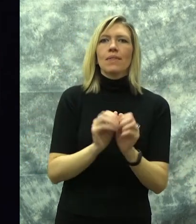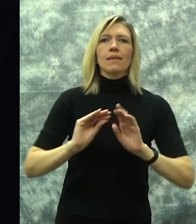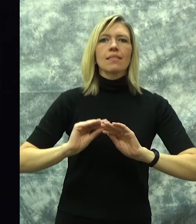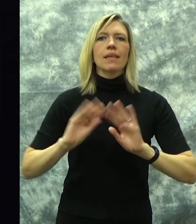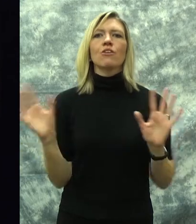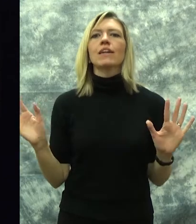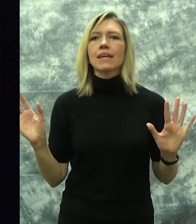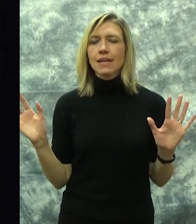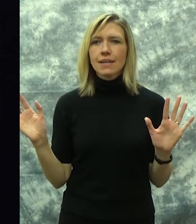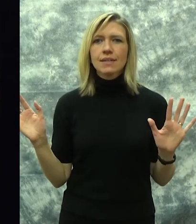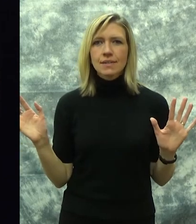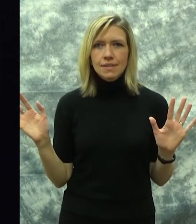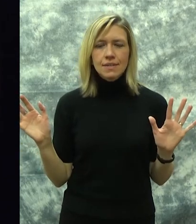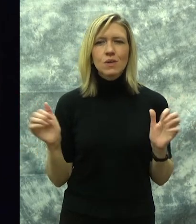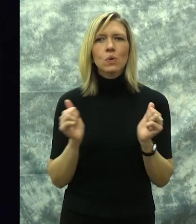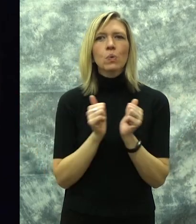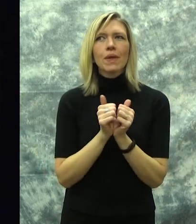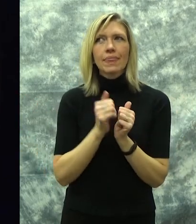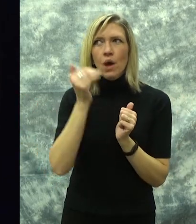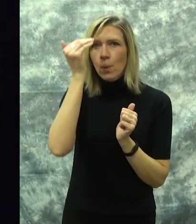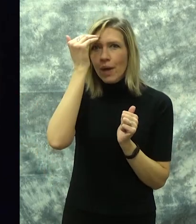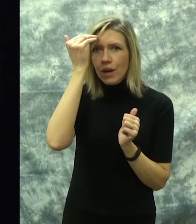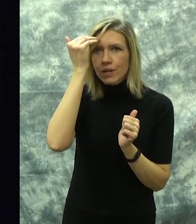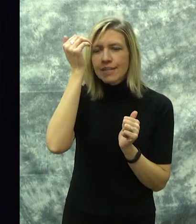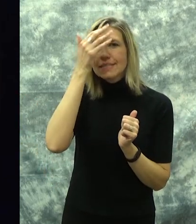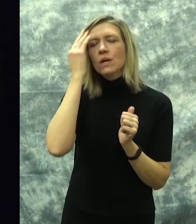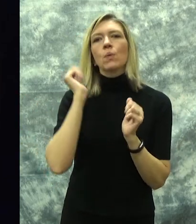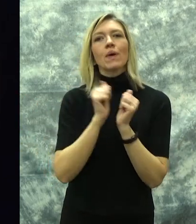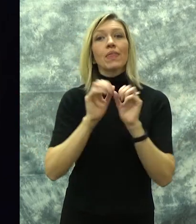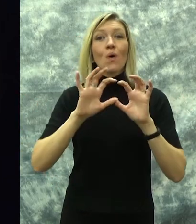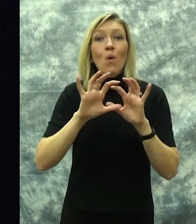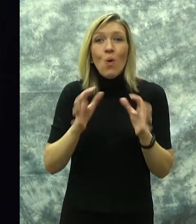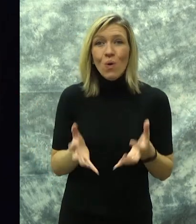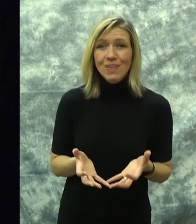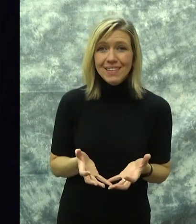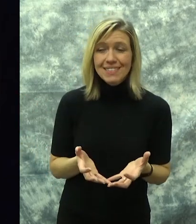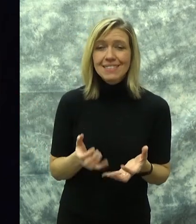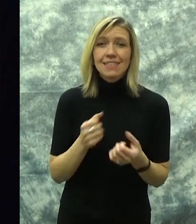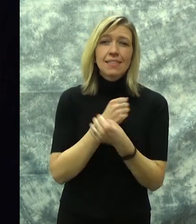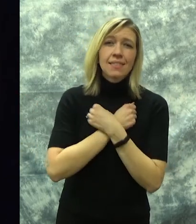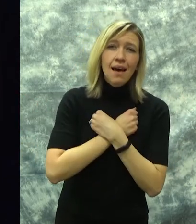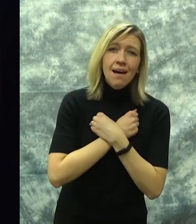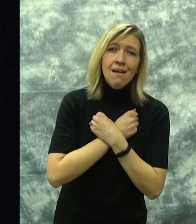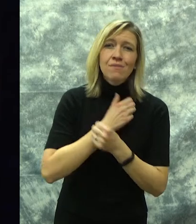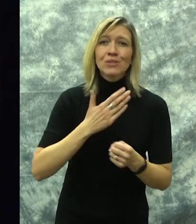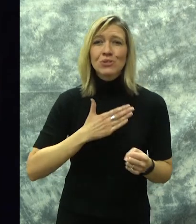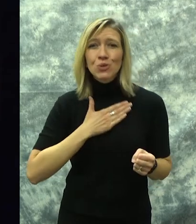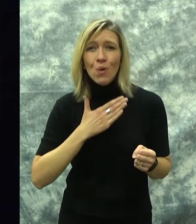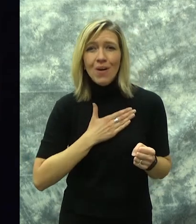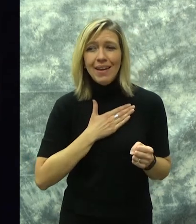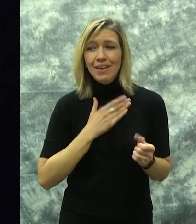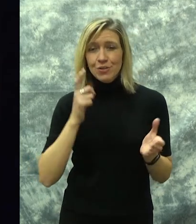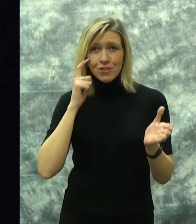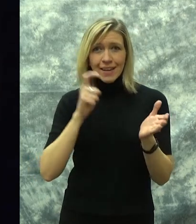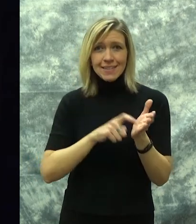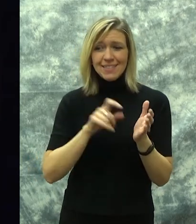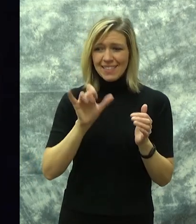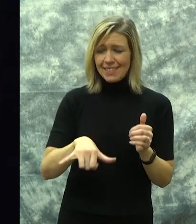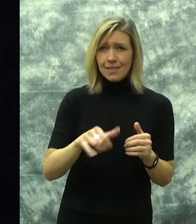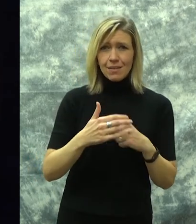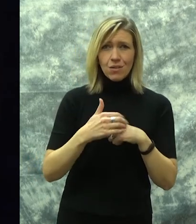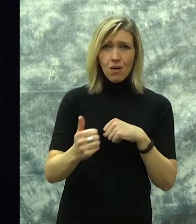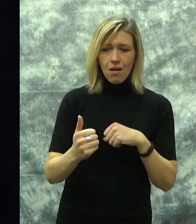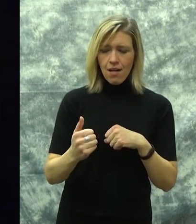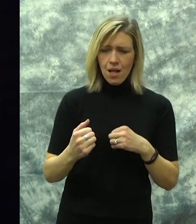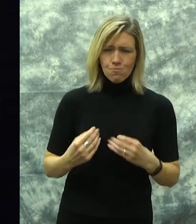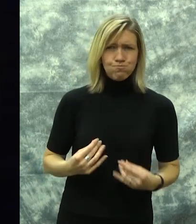with awareness, with wholeness, with love and joy, recognizing that this call that may be rising forth